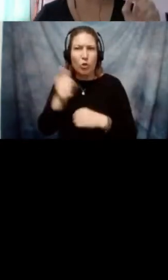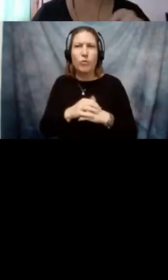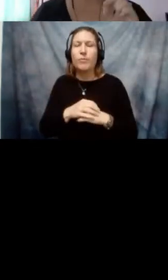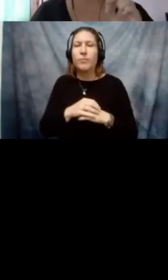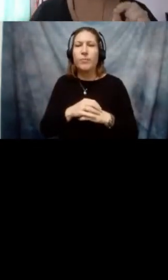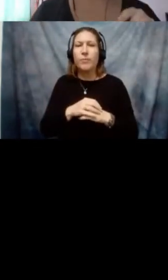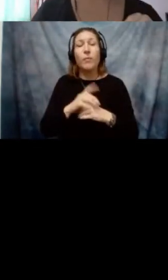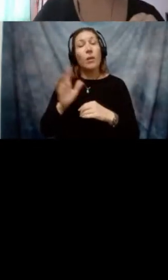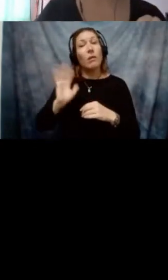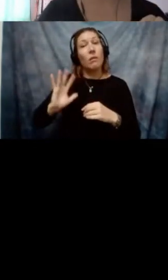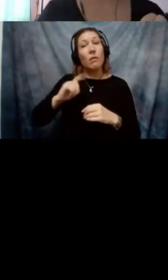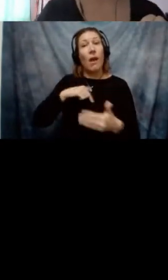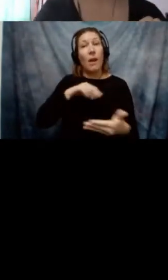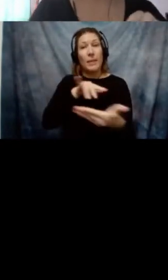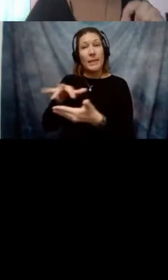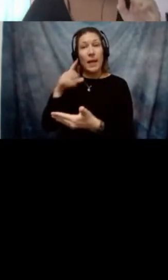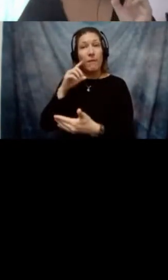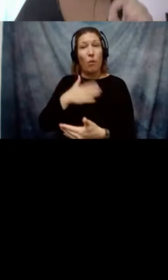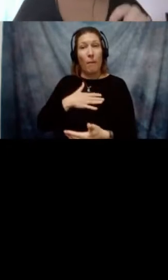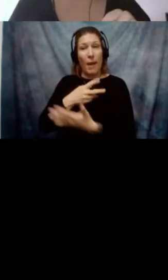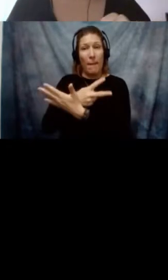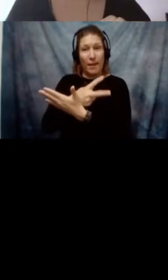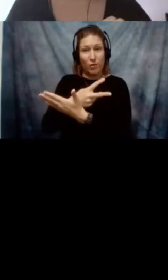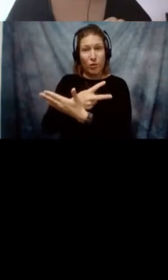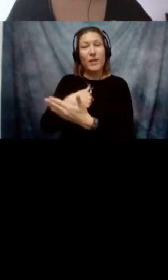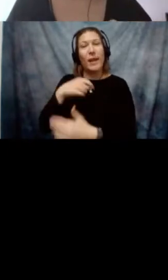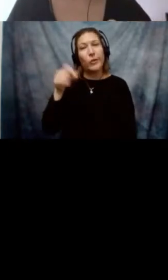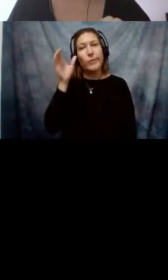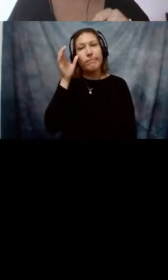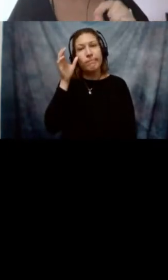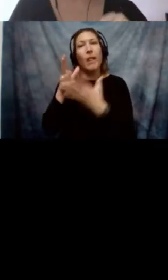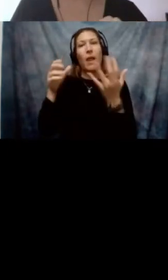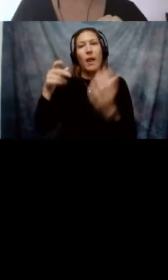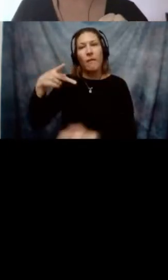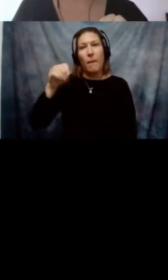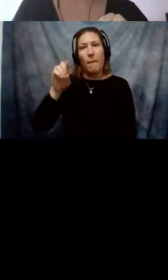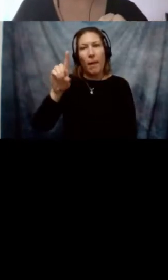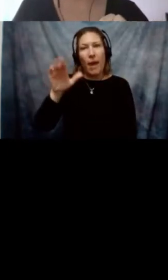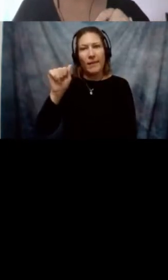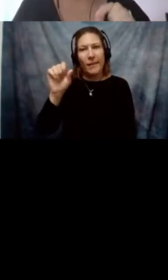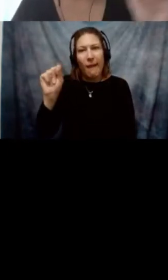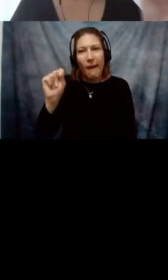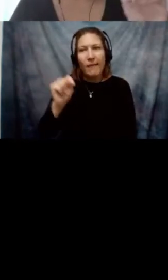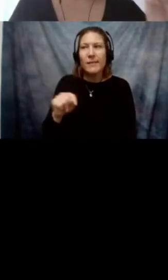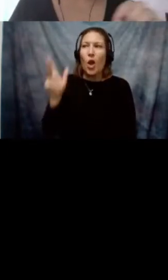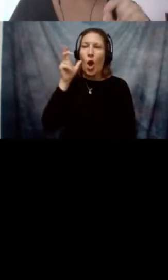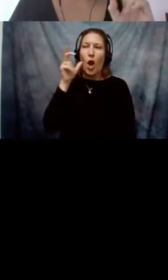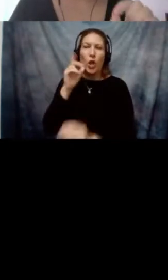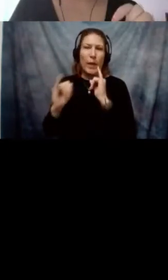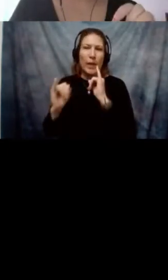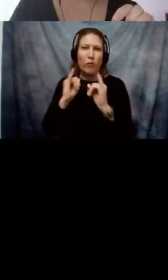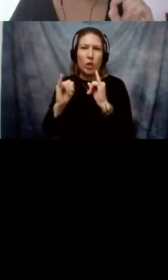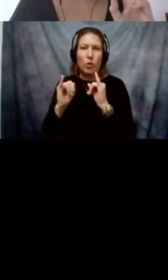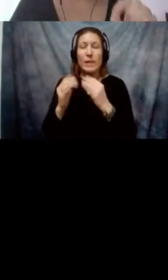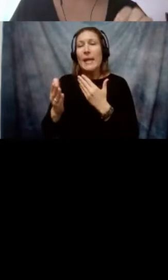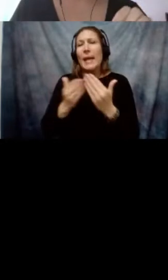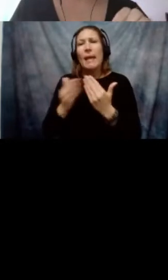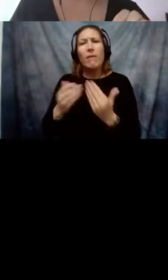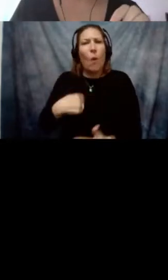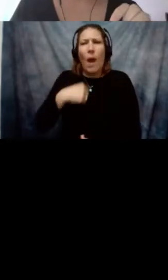for my master's degree, and I had to listen to a lot of podcasts and audio interviews. Even though I'm not deaf or hard of